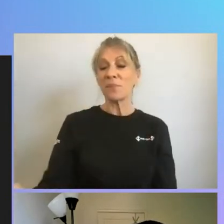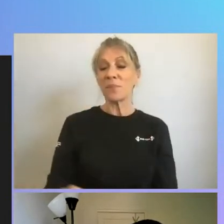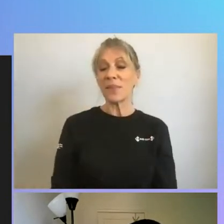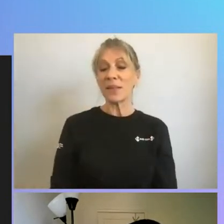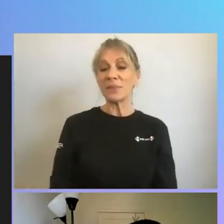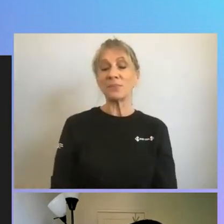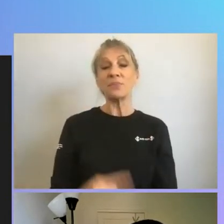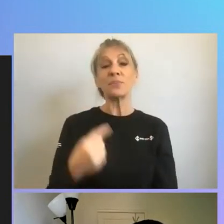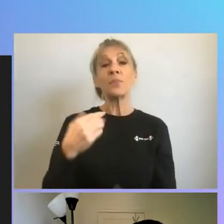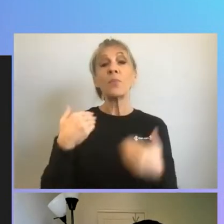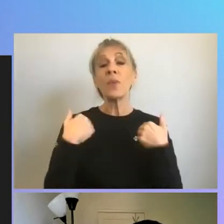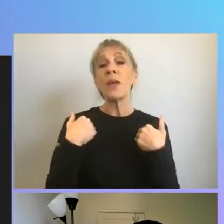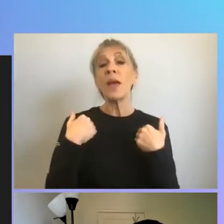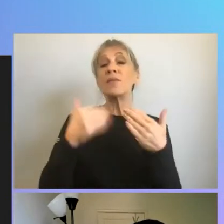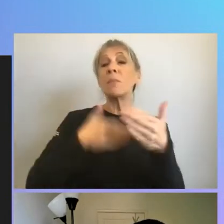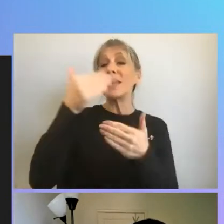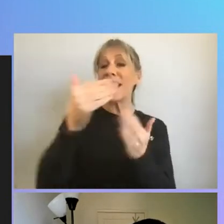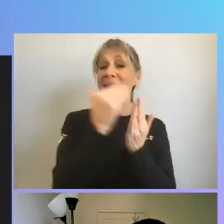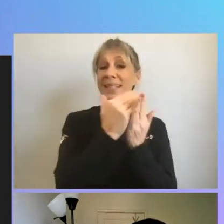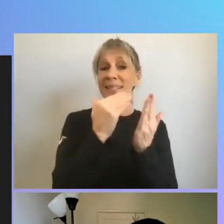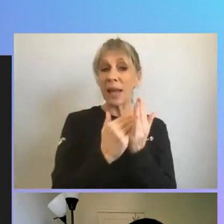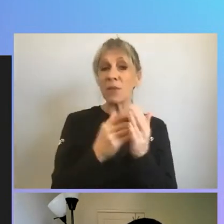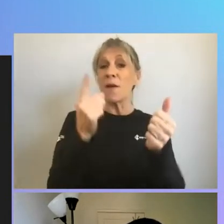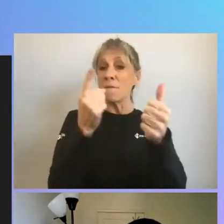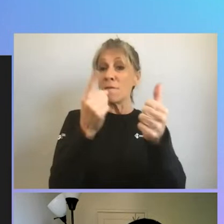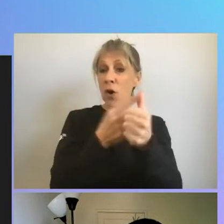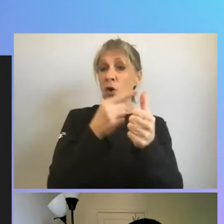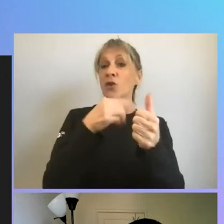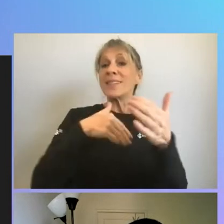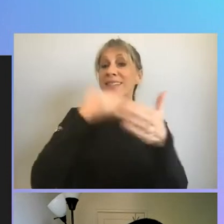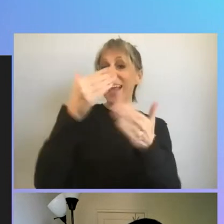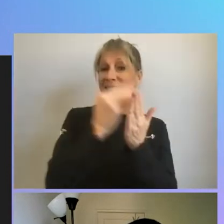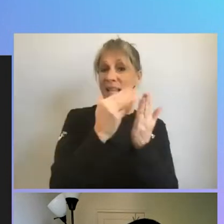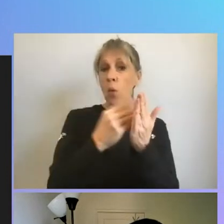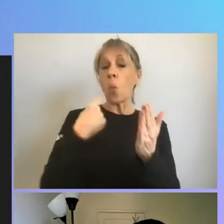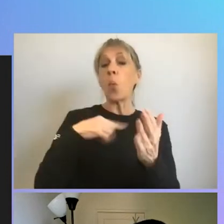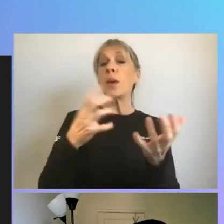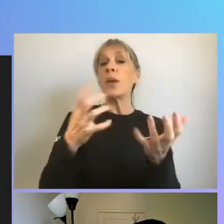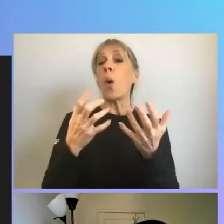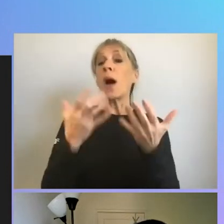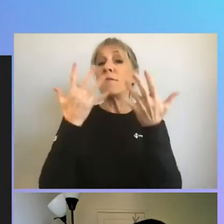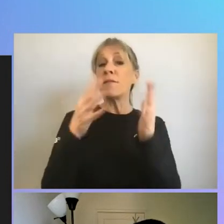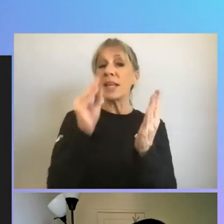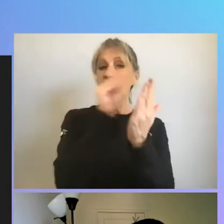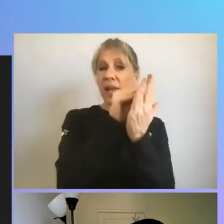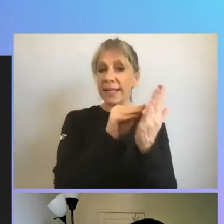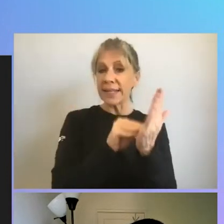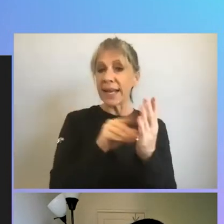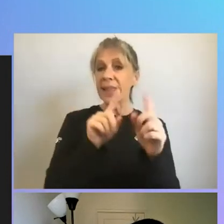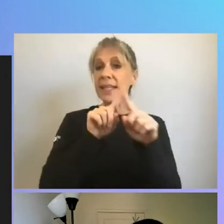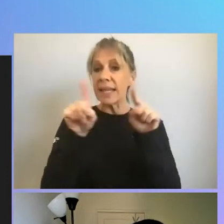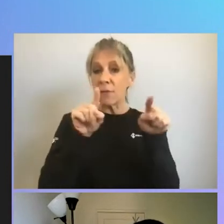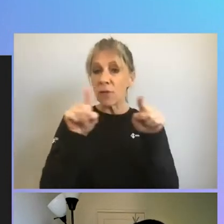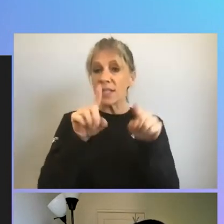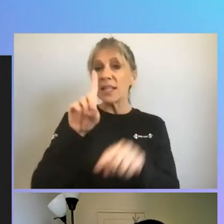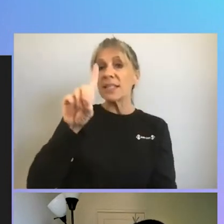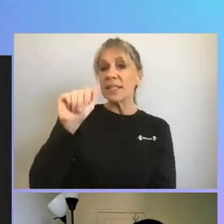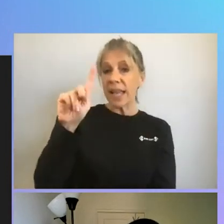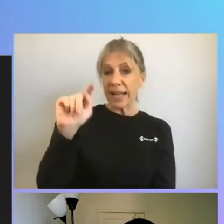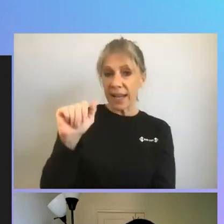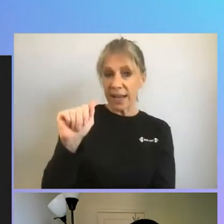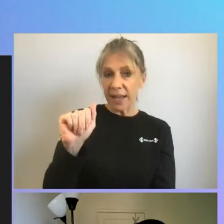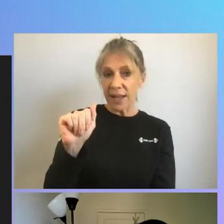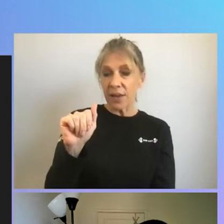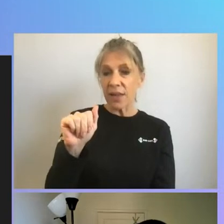we have some next steps. The first next step is that we want to finish annotating the differences data. This